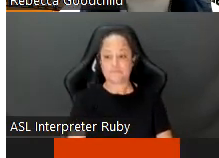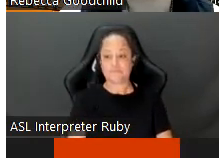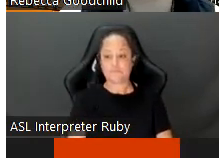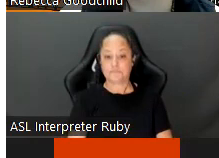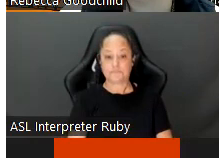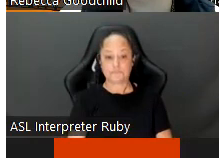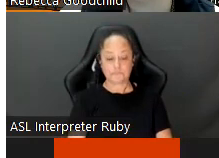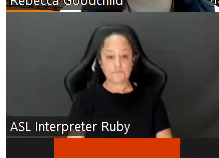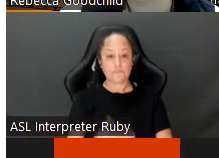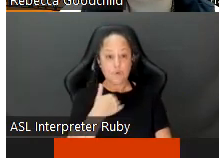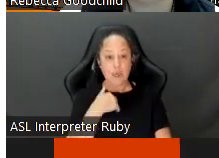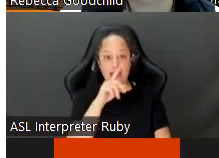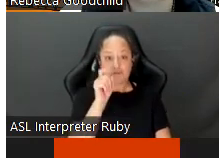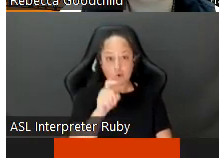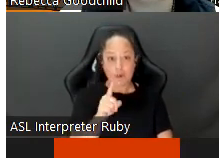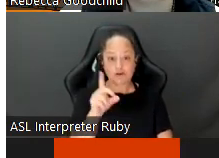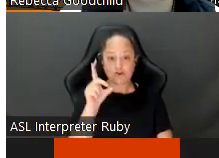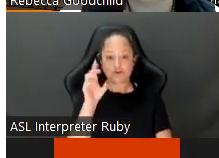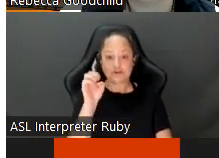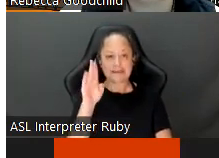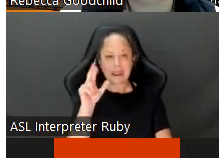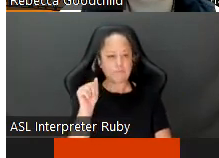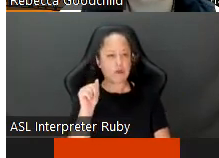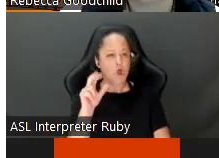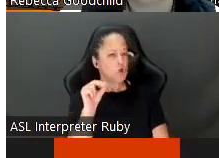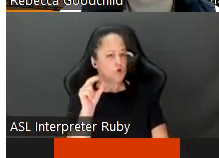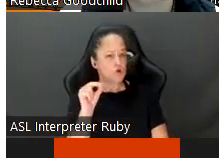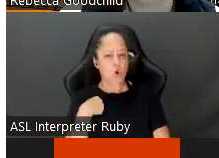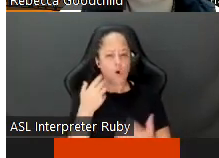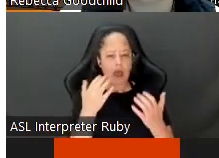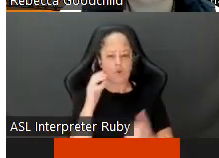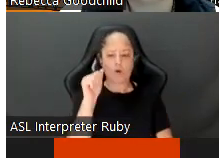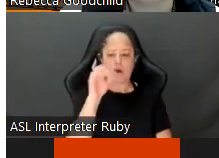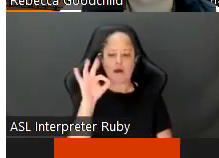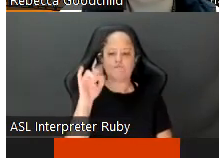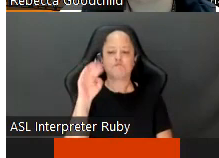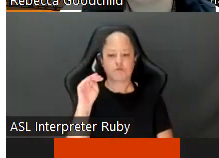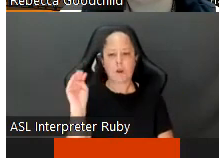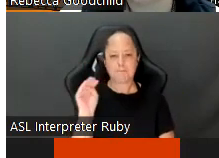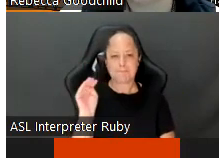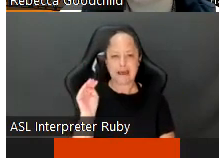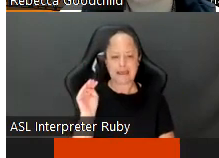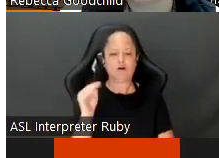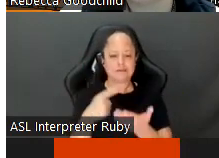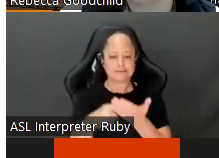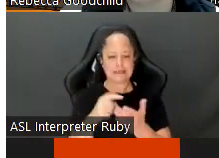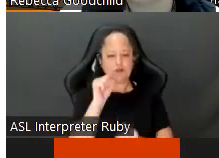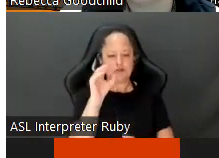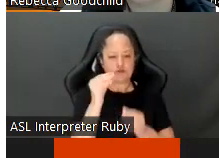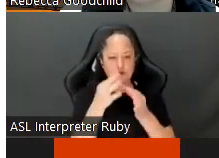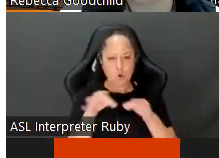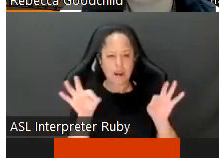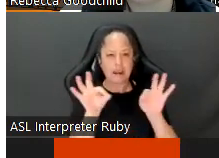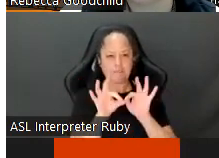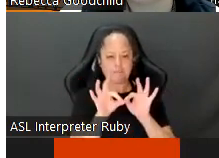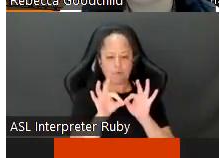Oh, sorry. Do you have a question there, Deborah, or were you just? No, I just wanted to affirm what Michael said. It is Yeah. so important. I